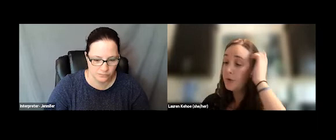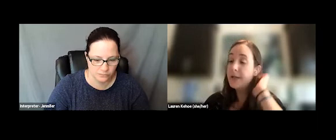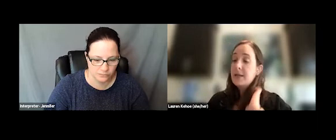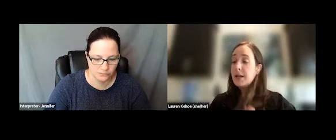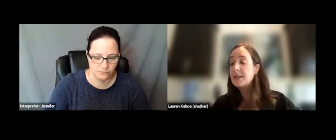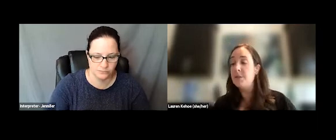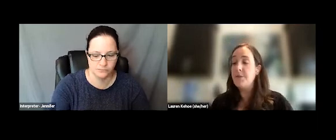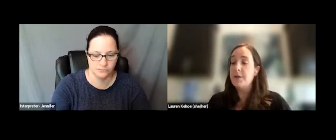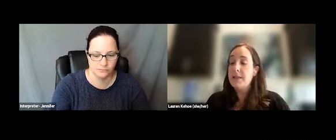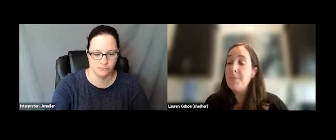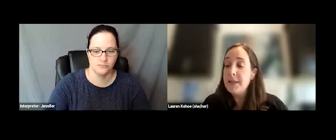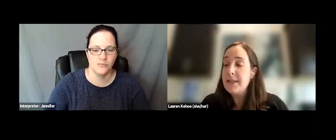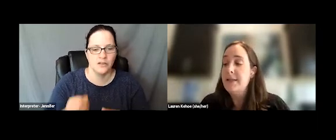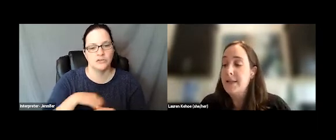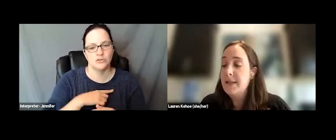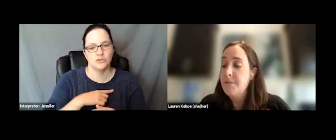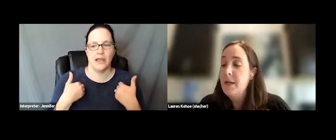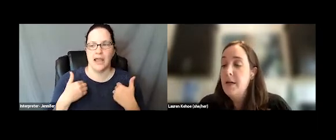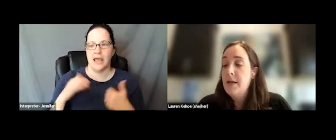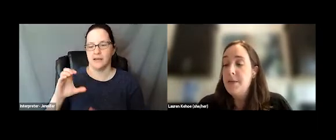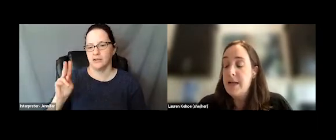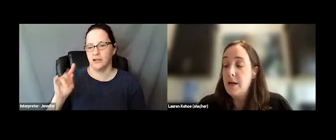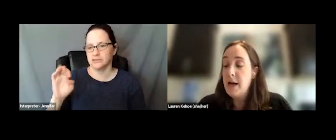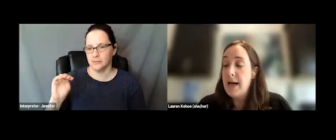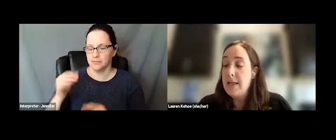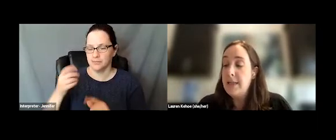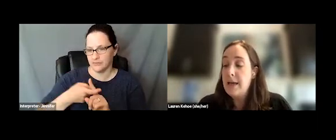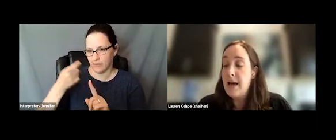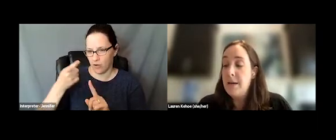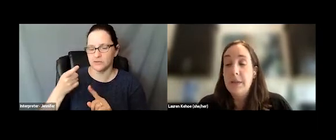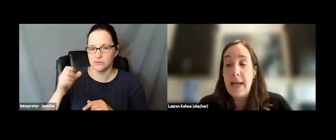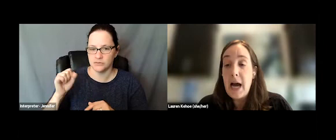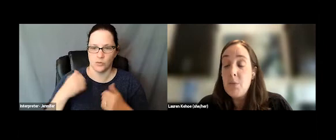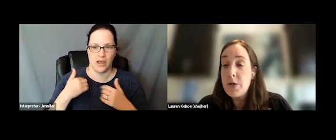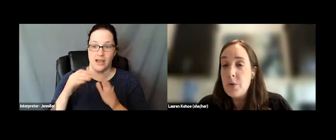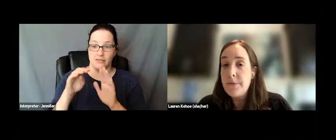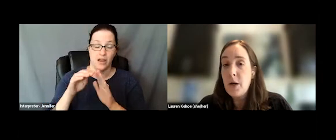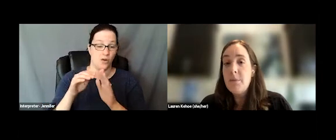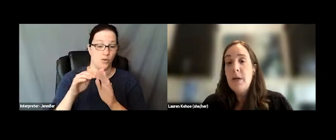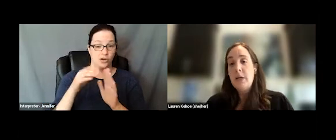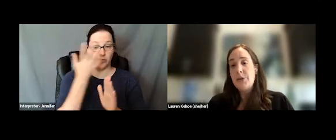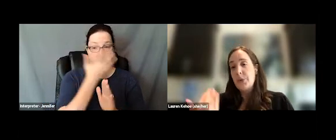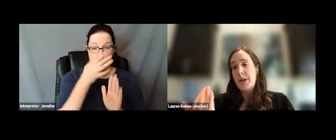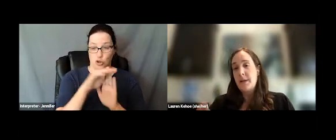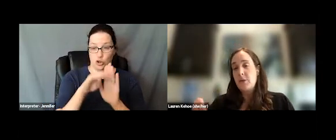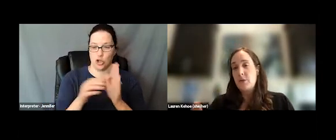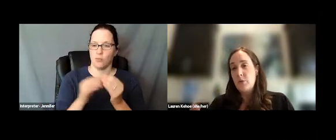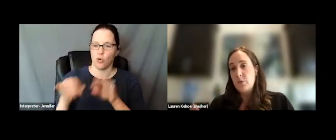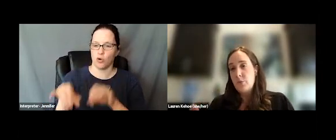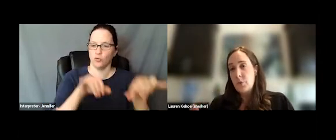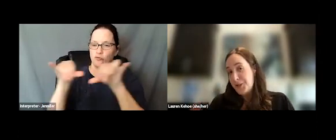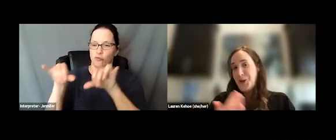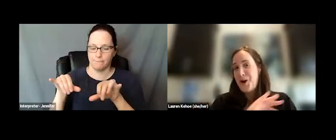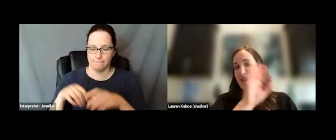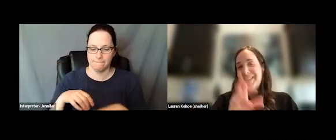So we created custom default templates in the system to make our guides layout more uniform. So I think